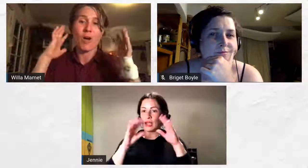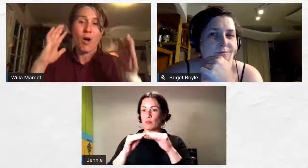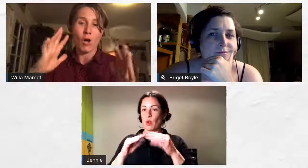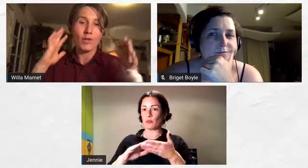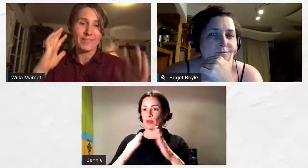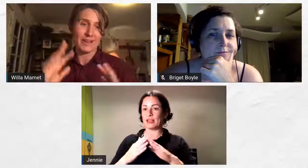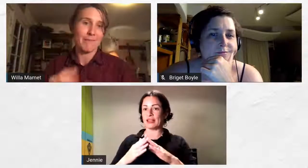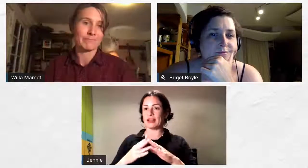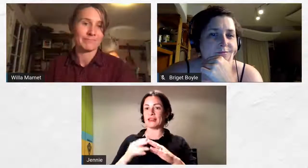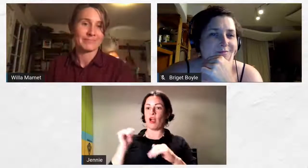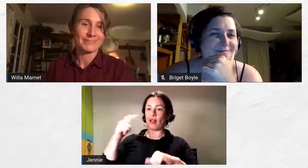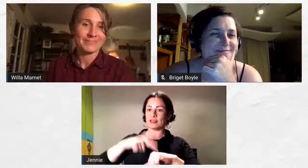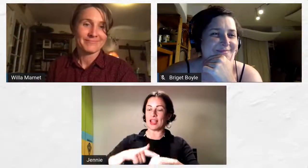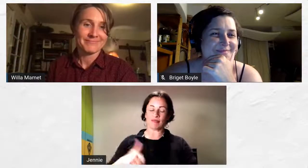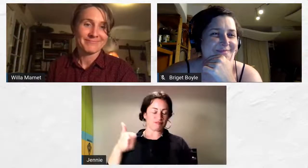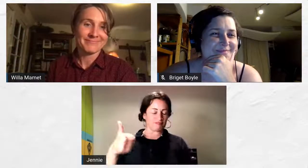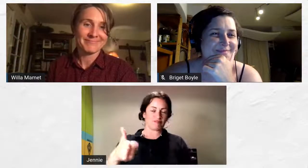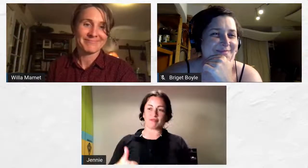community all the time.